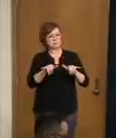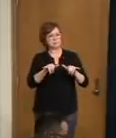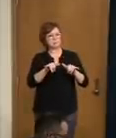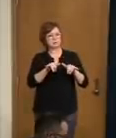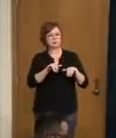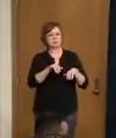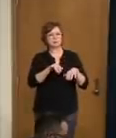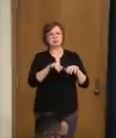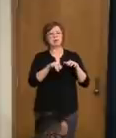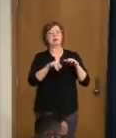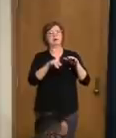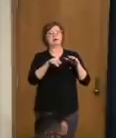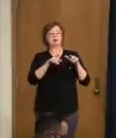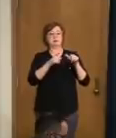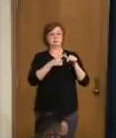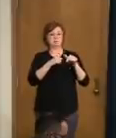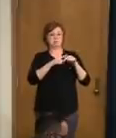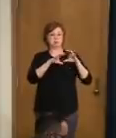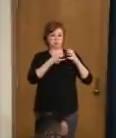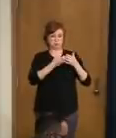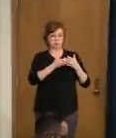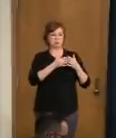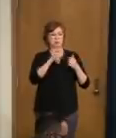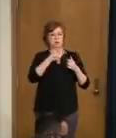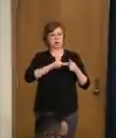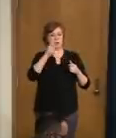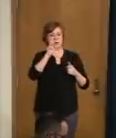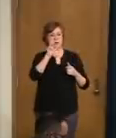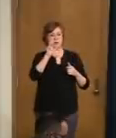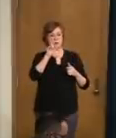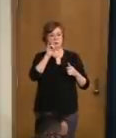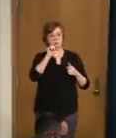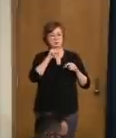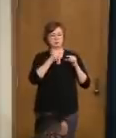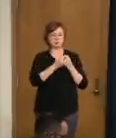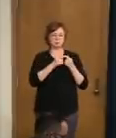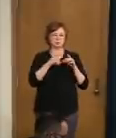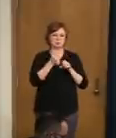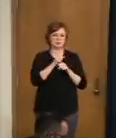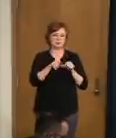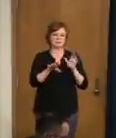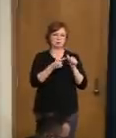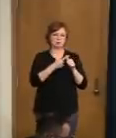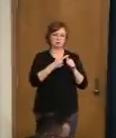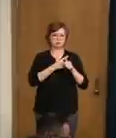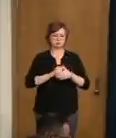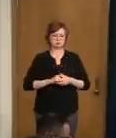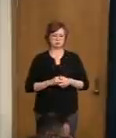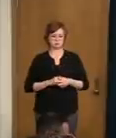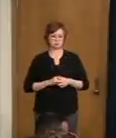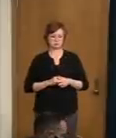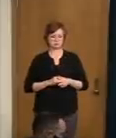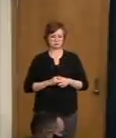that vulnerable group as possible and as quickly and as safely as we can. And one thing I'll just add, maybe I've heard that uptake in long-term